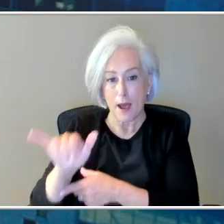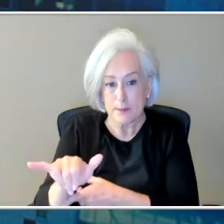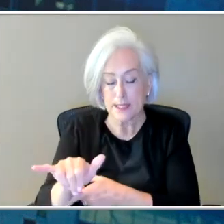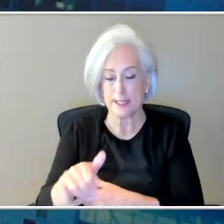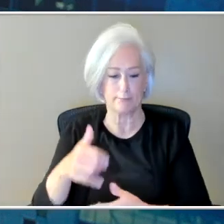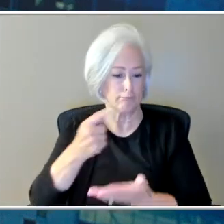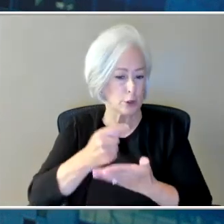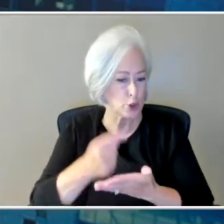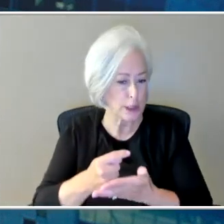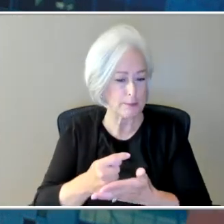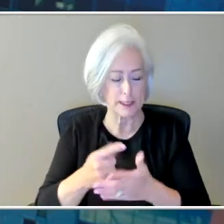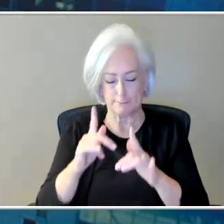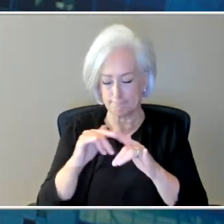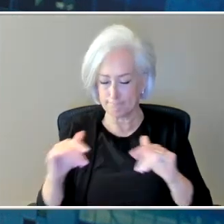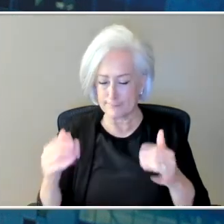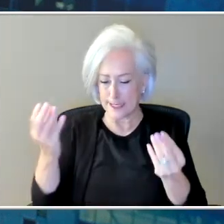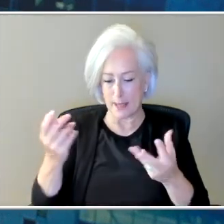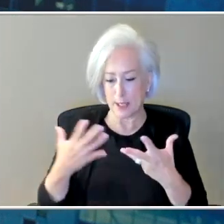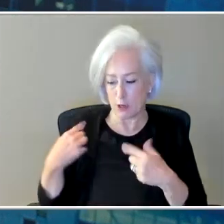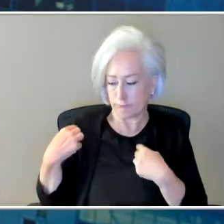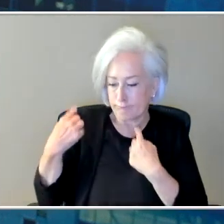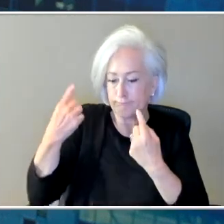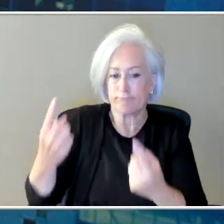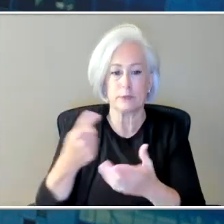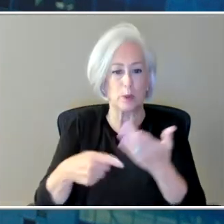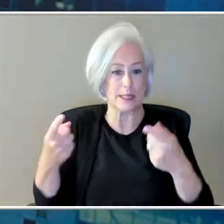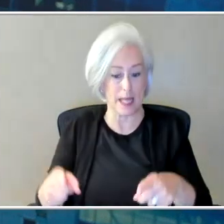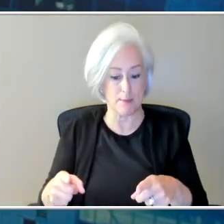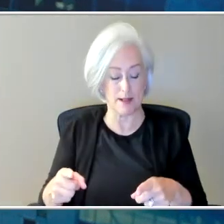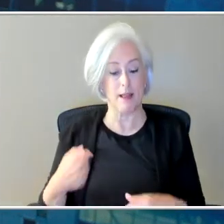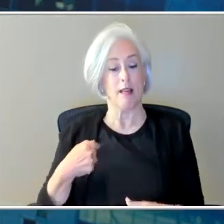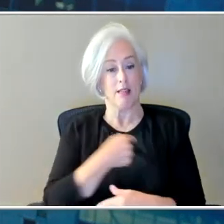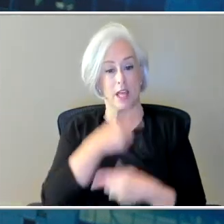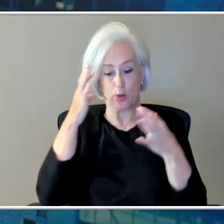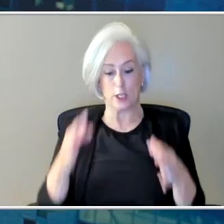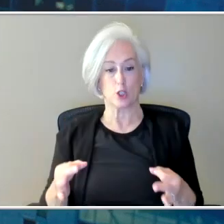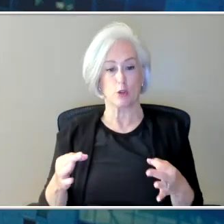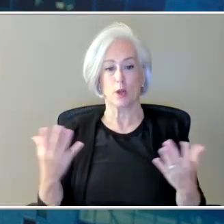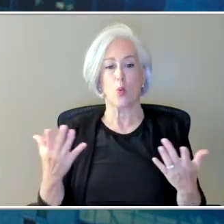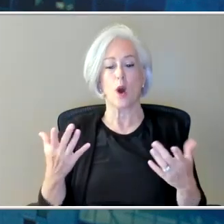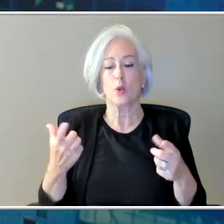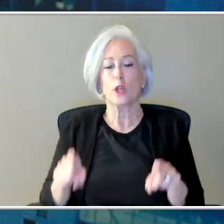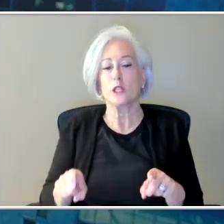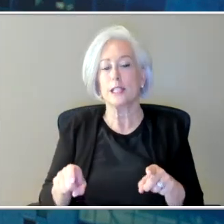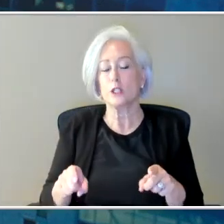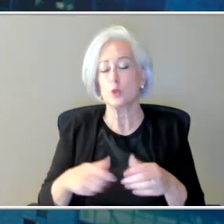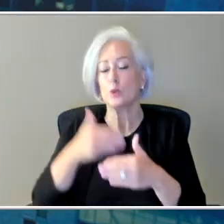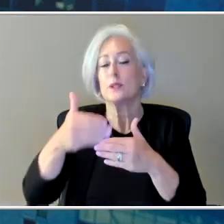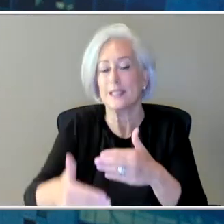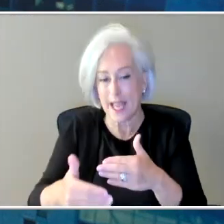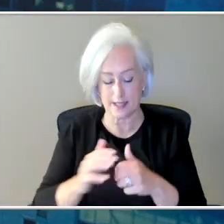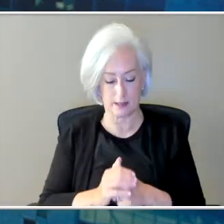can determine, based on that assessment that we do on the phone, what are the next steps for the patient? What physicians do they need to